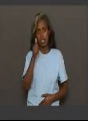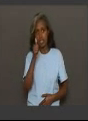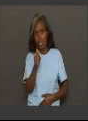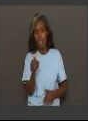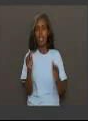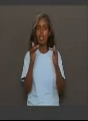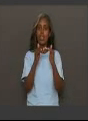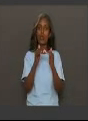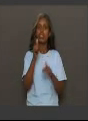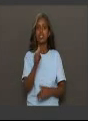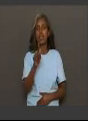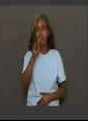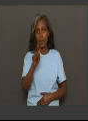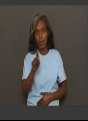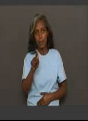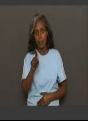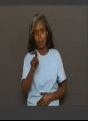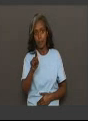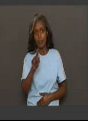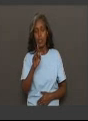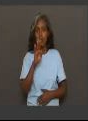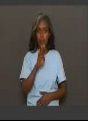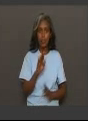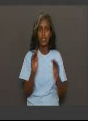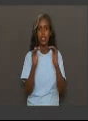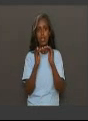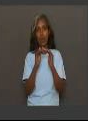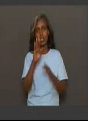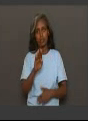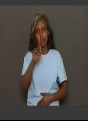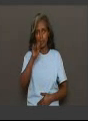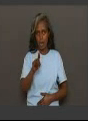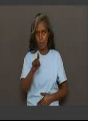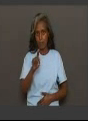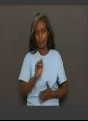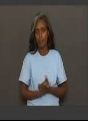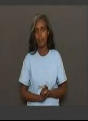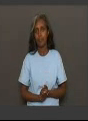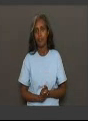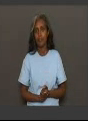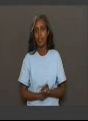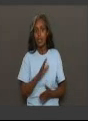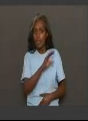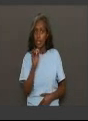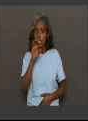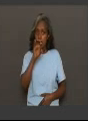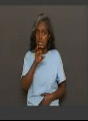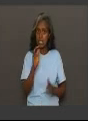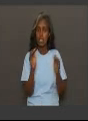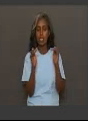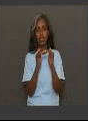A equals A prime, B equals B prime, and